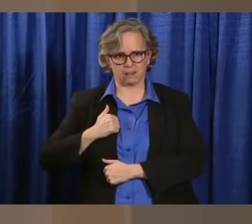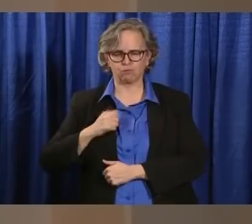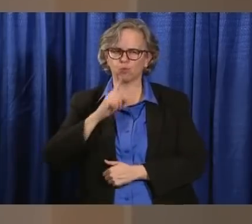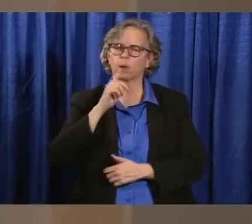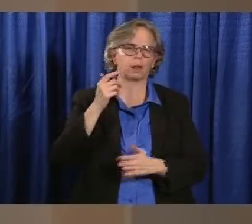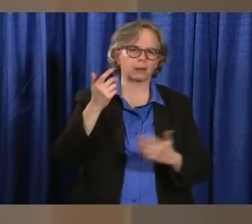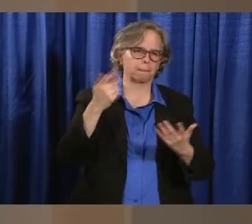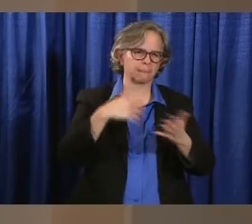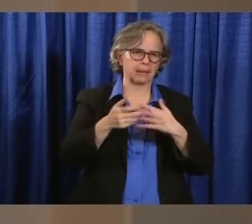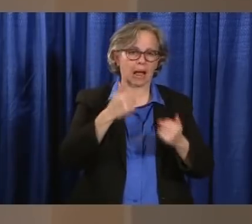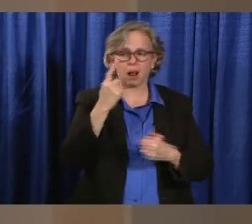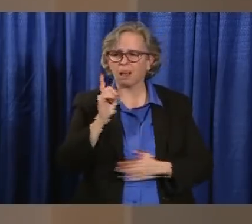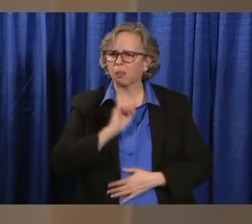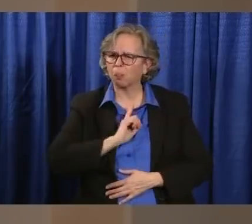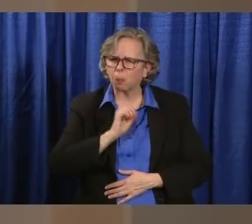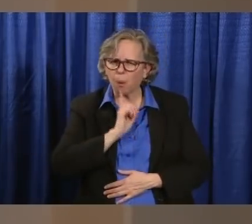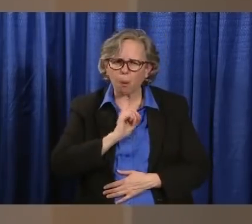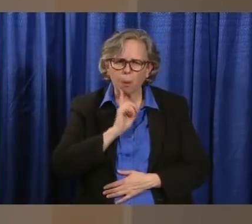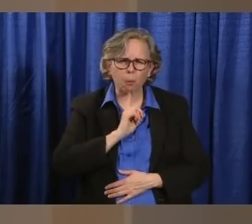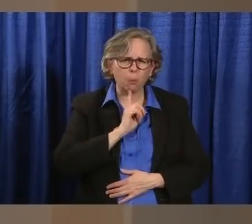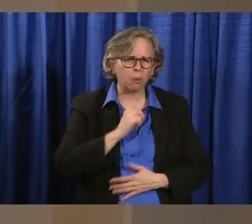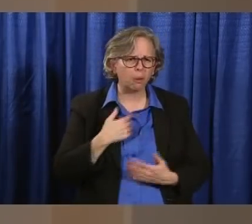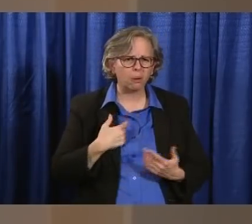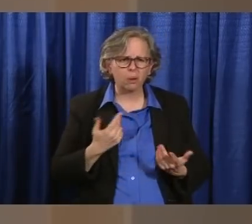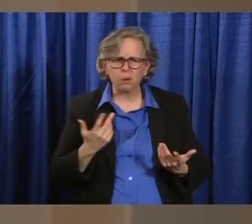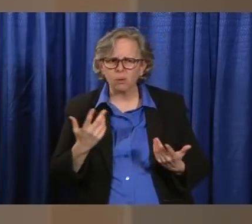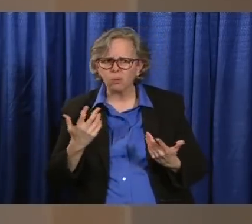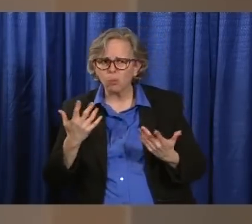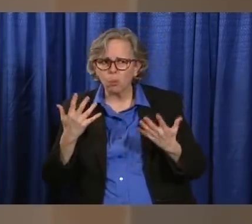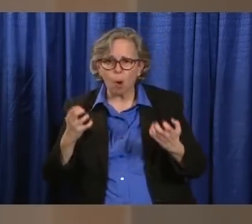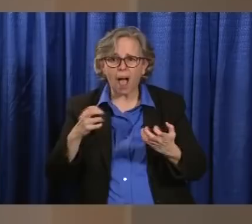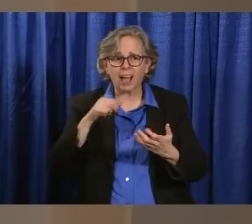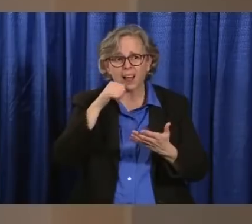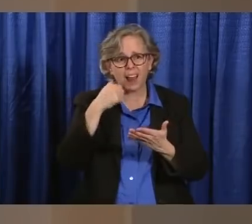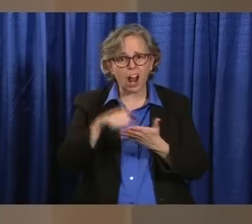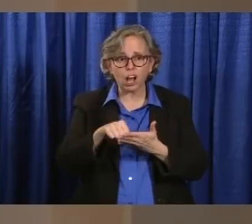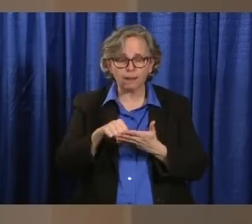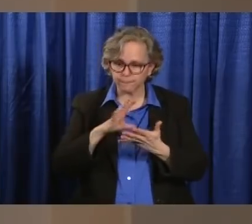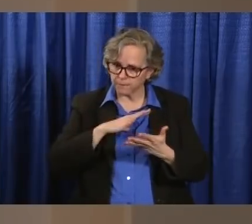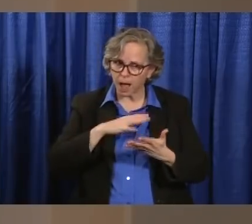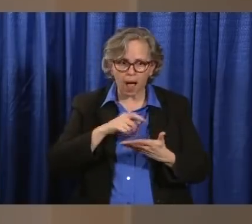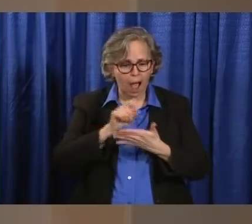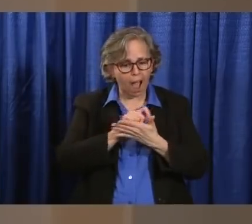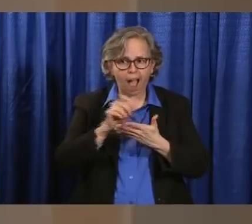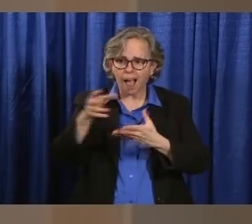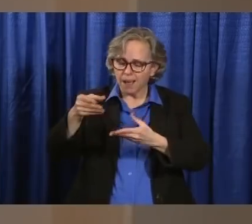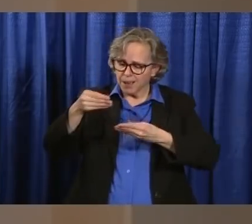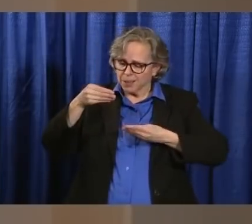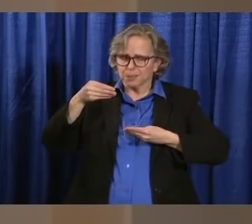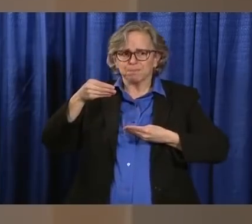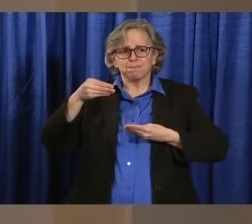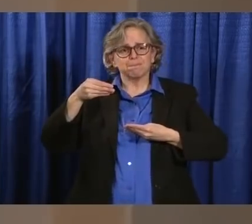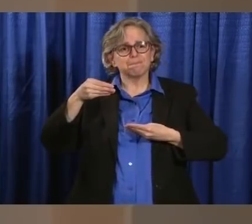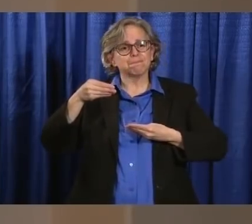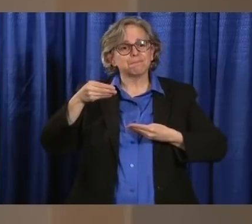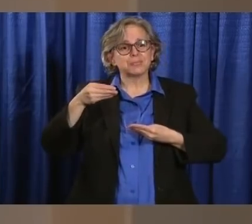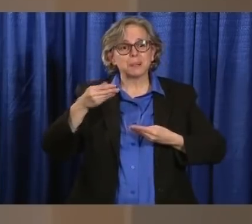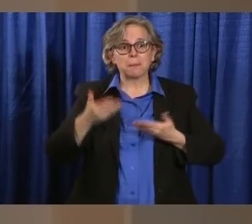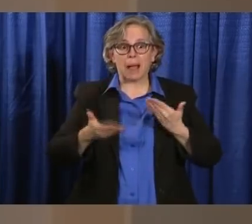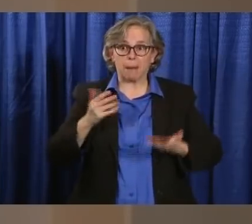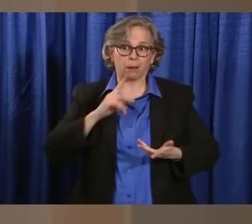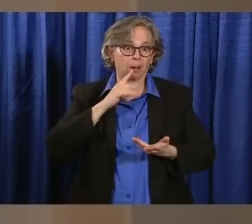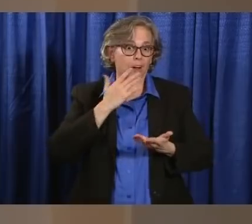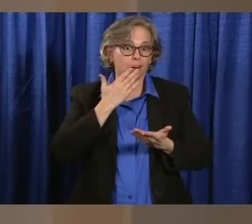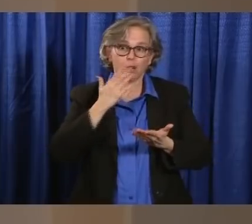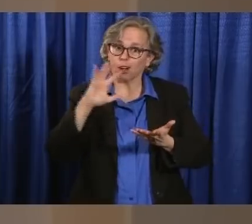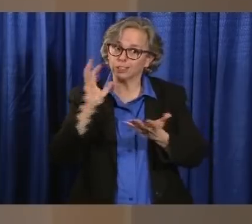these folks would love to get a letter from you. And this may be an opportunity to bring our education system and our